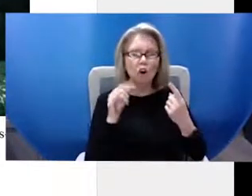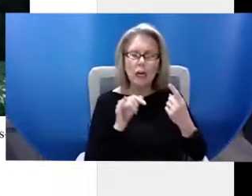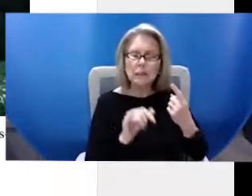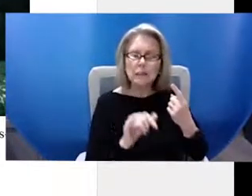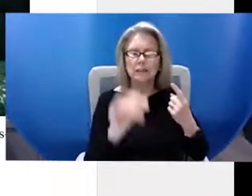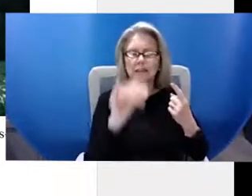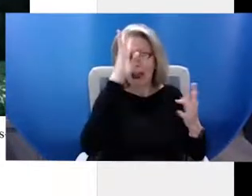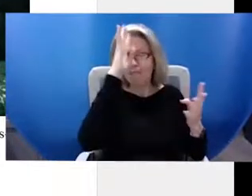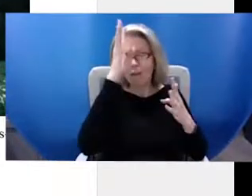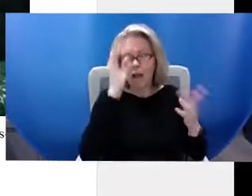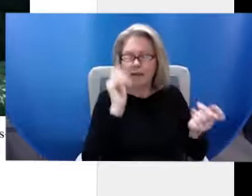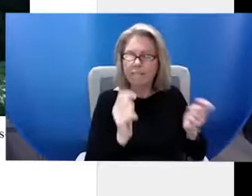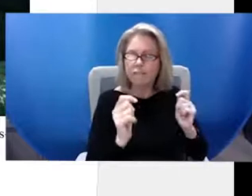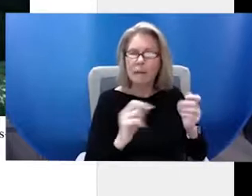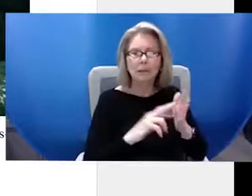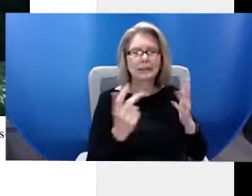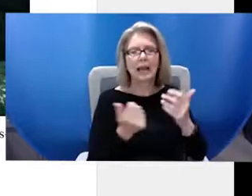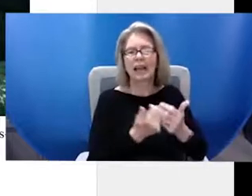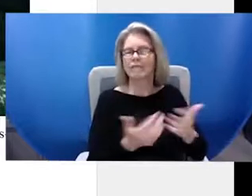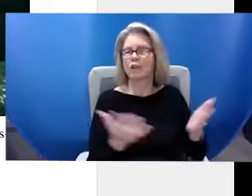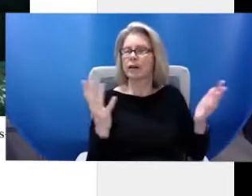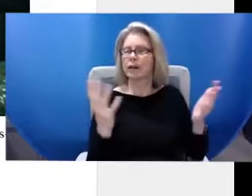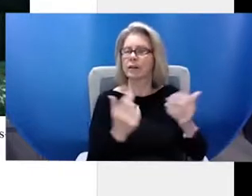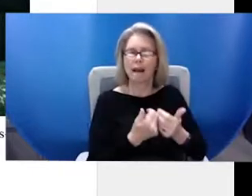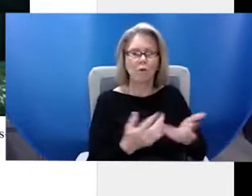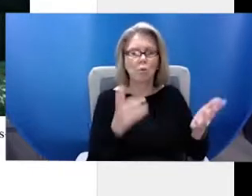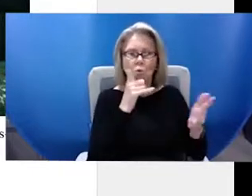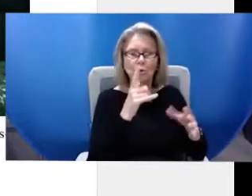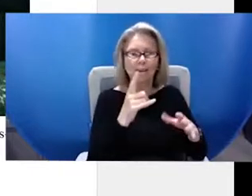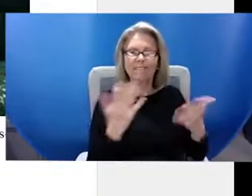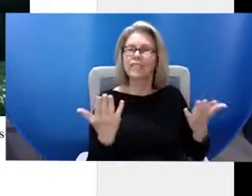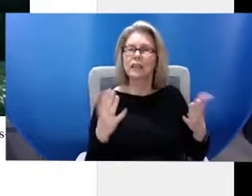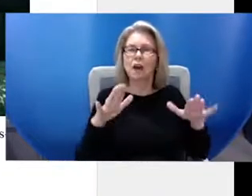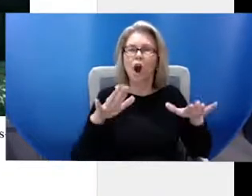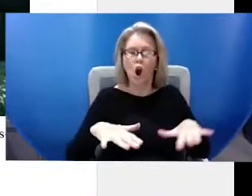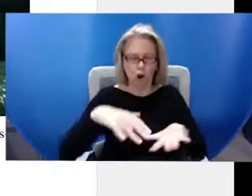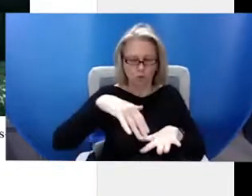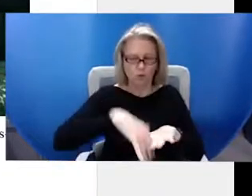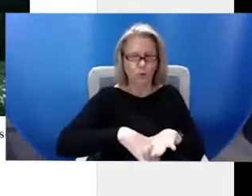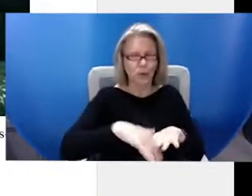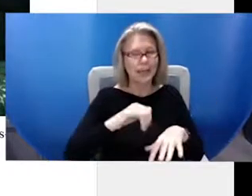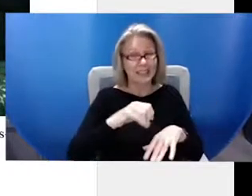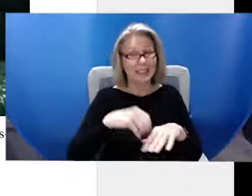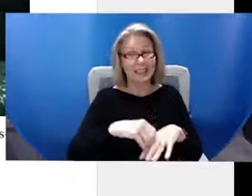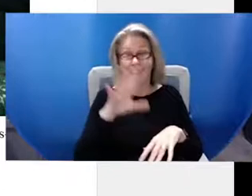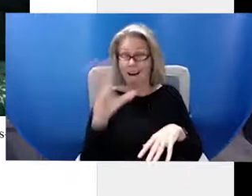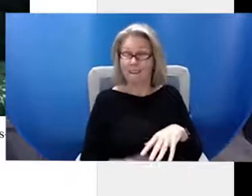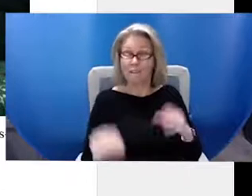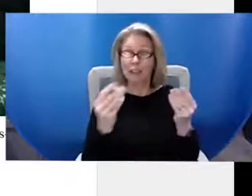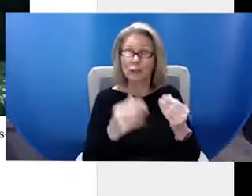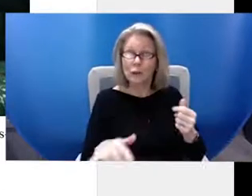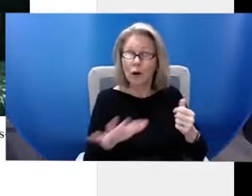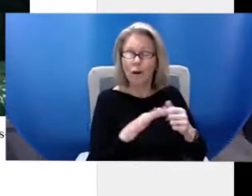is ever constant and reinventive. It permeates everything and everyone whose feet are rooted in the continent's